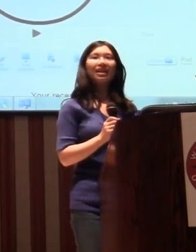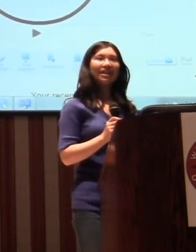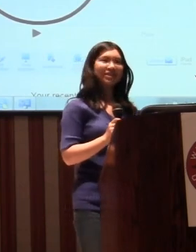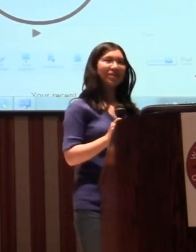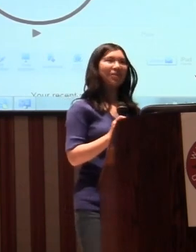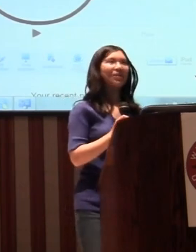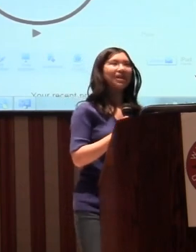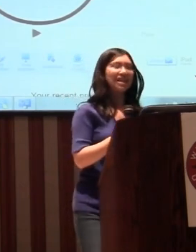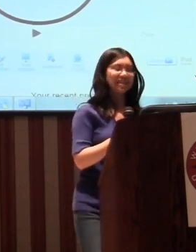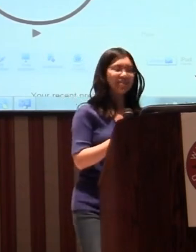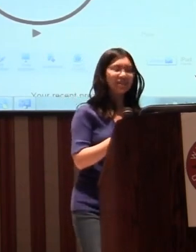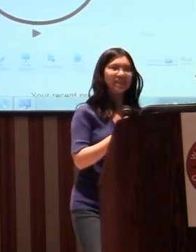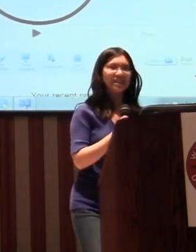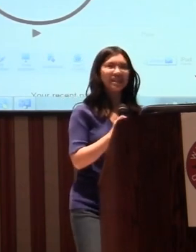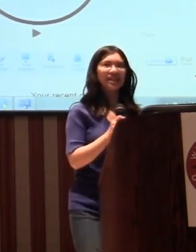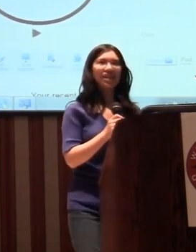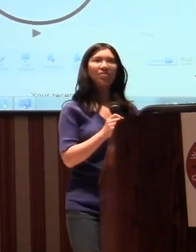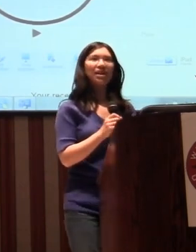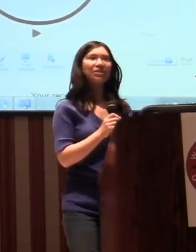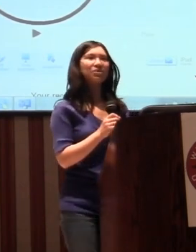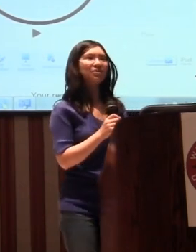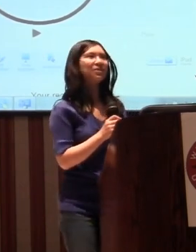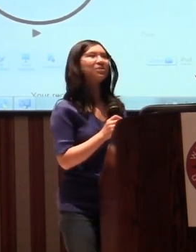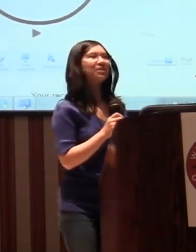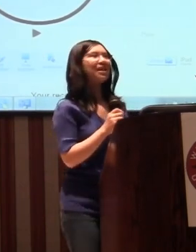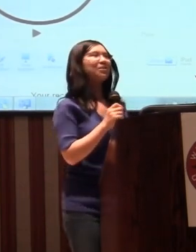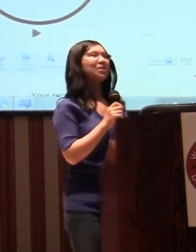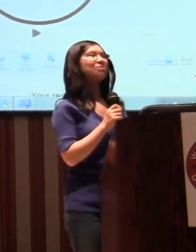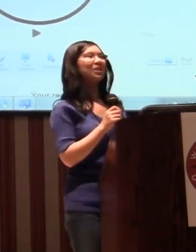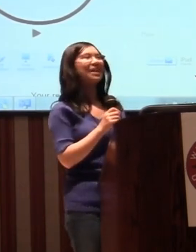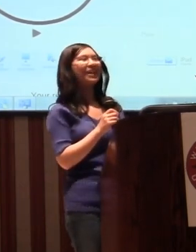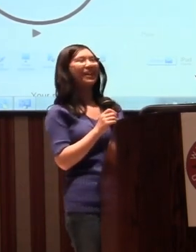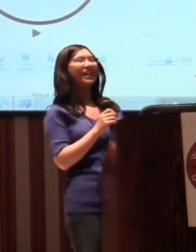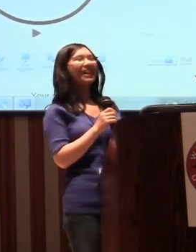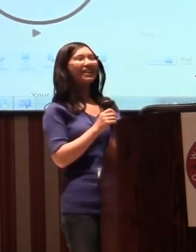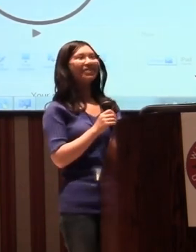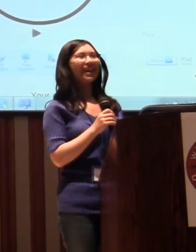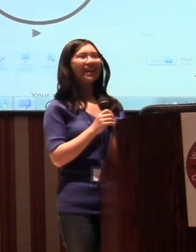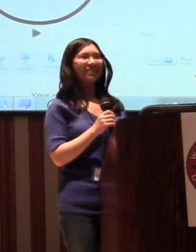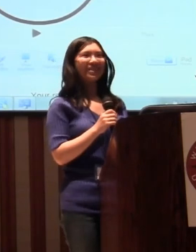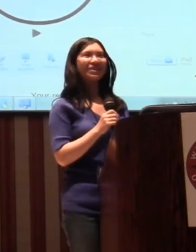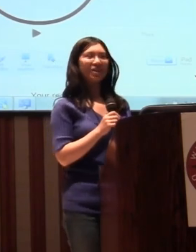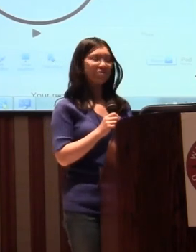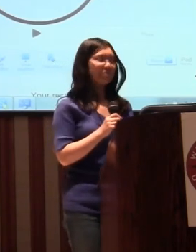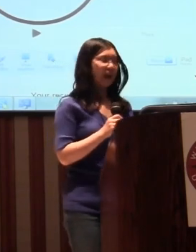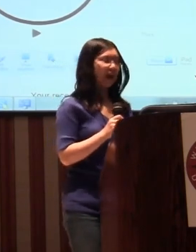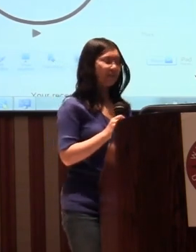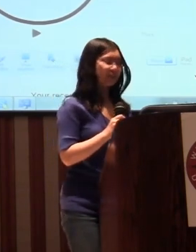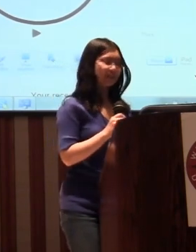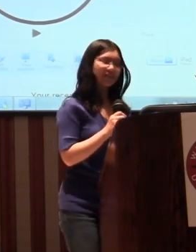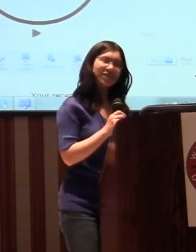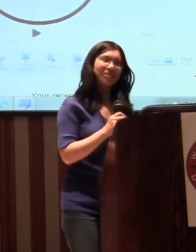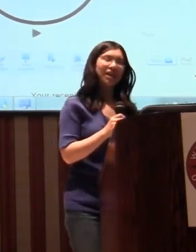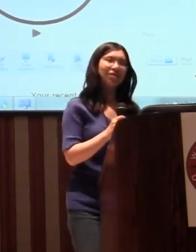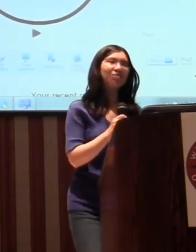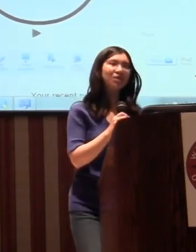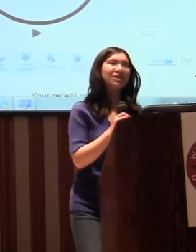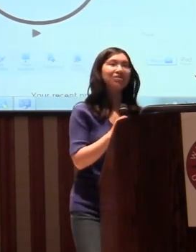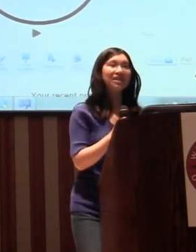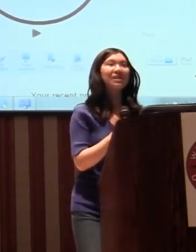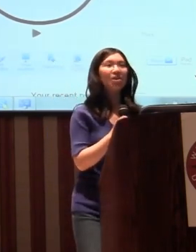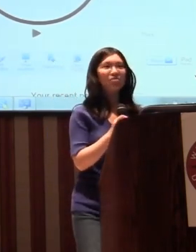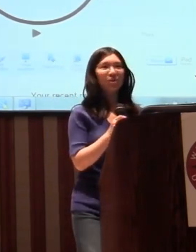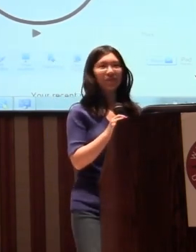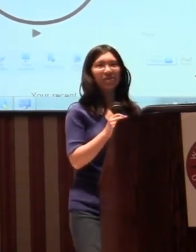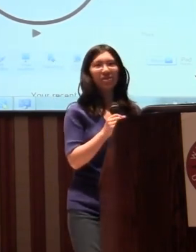okay. So, I can definitely see high school, middle school is a little outnumbered here by elementary. Which is an awesome thing. I